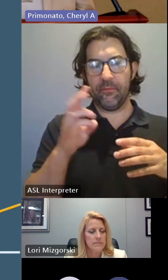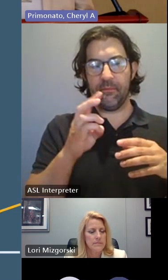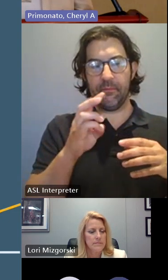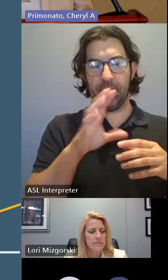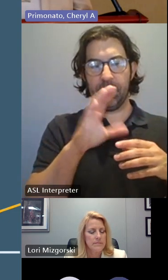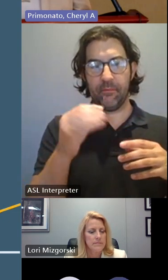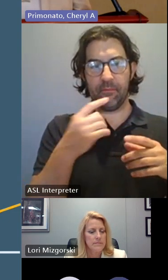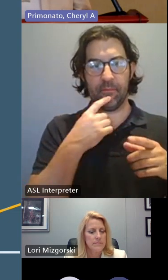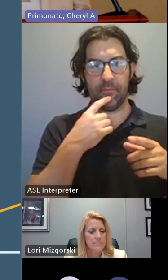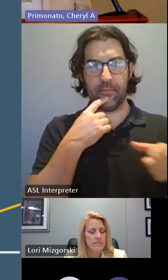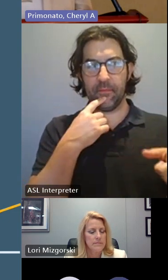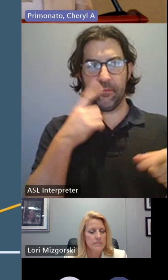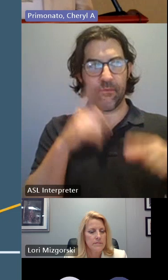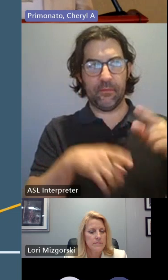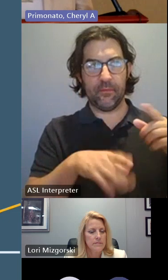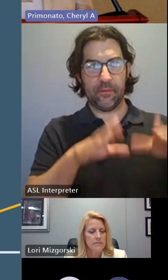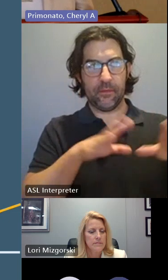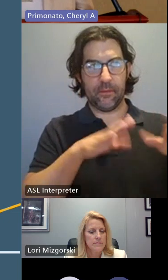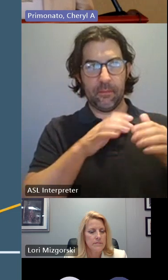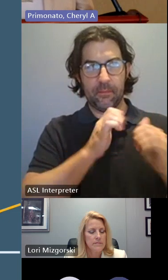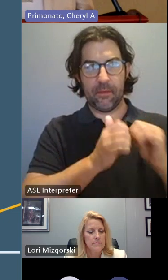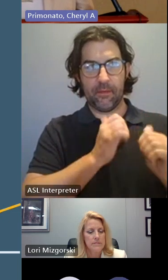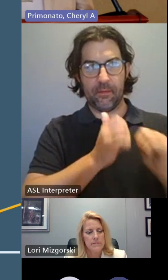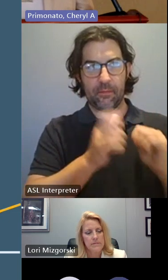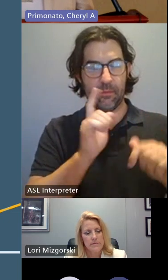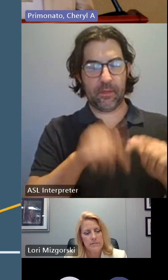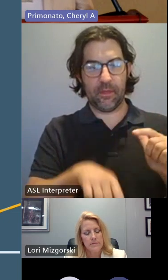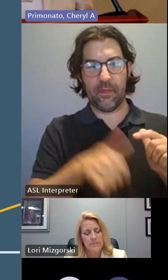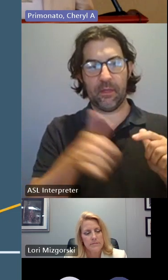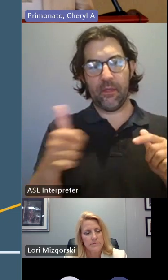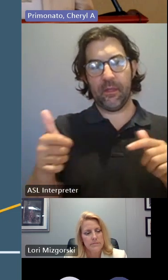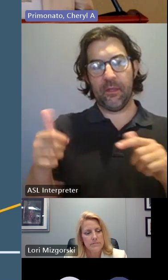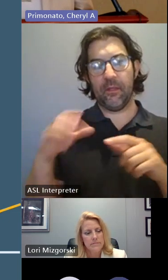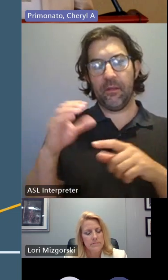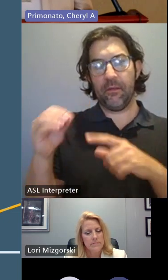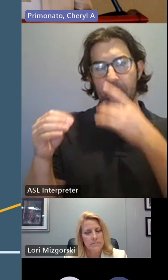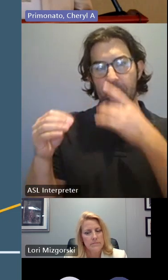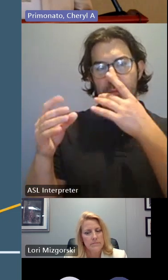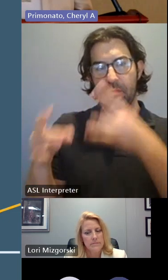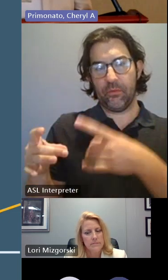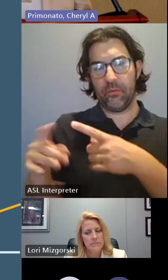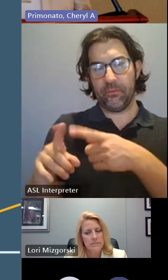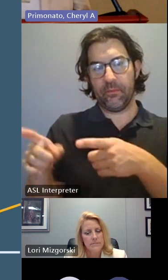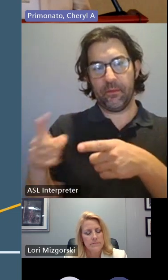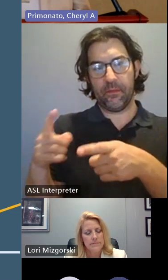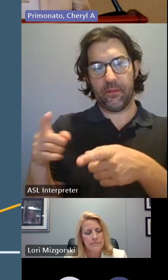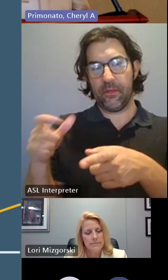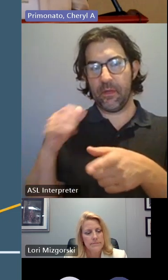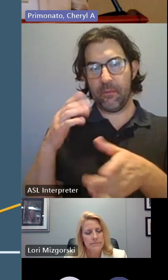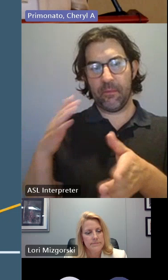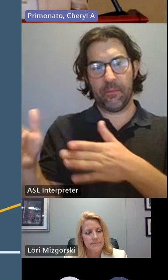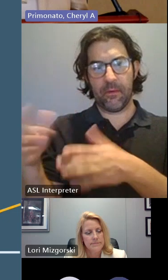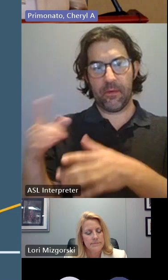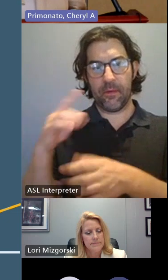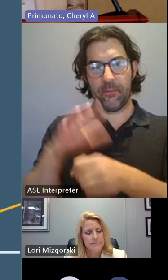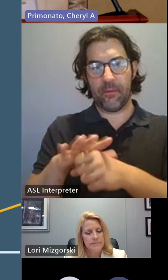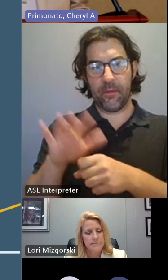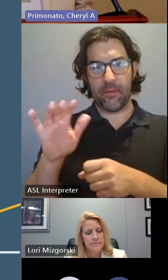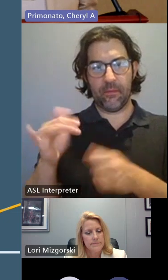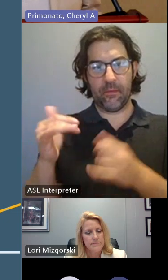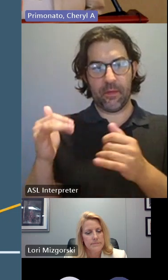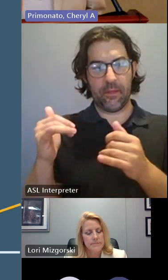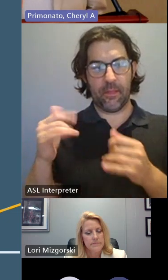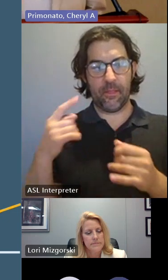that they were unable to bid competitively. Another firm was interested, but they were not prepared to commit at the time